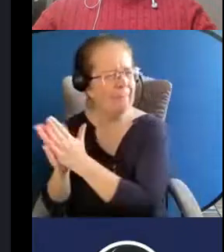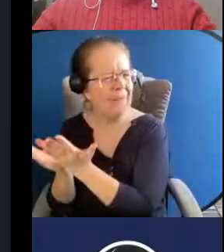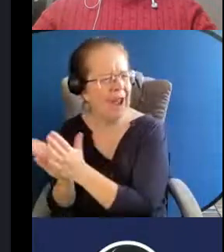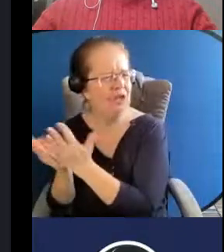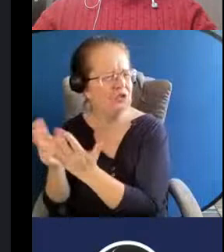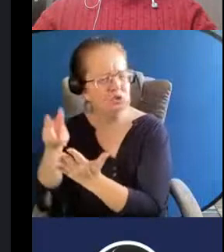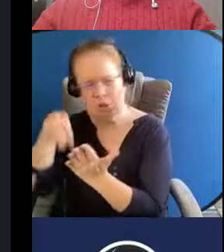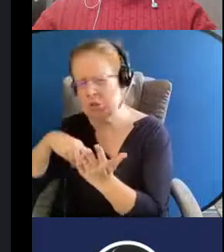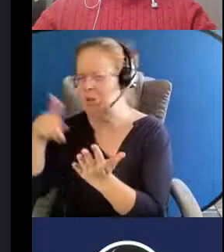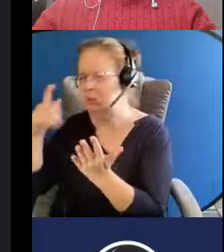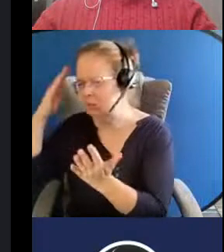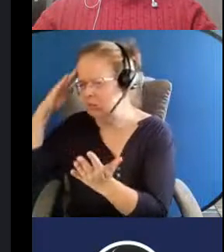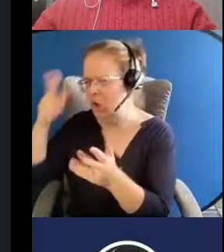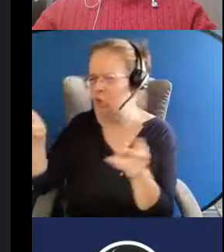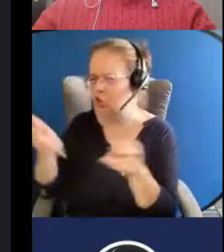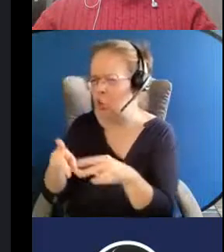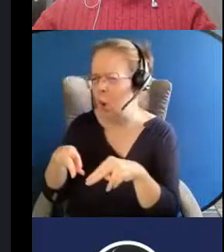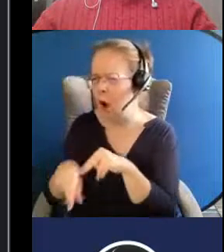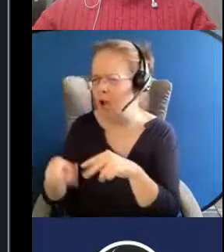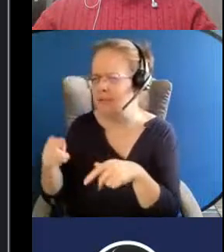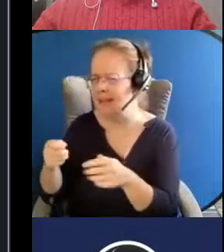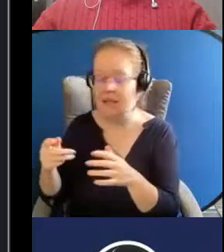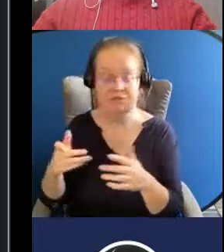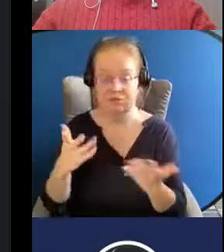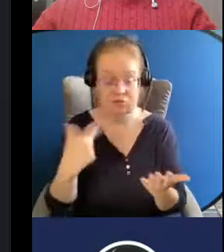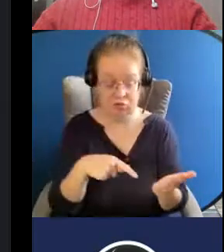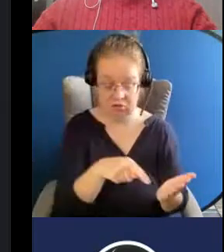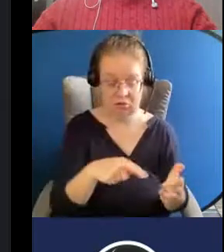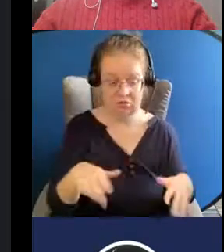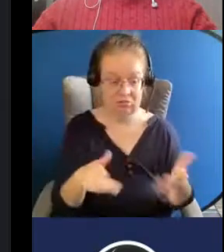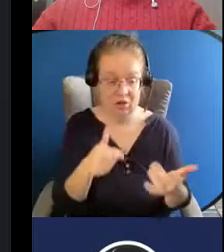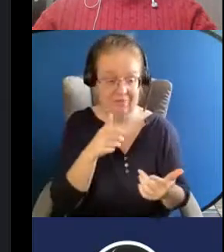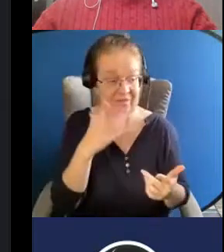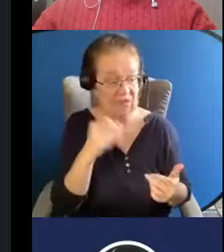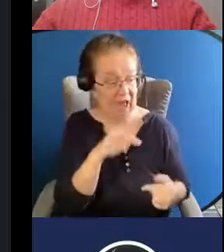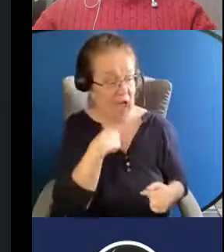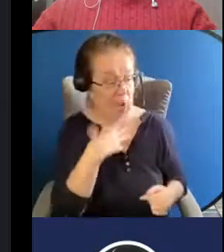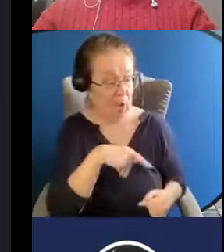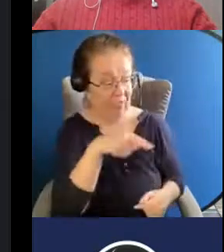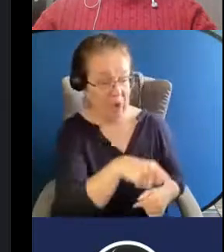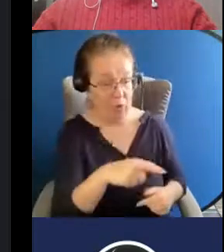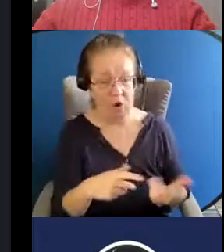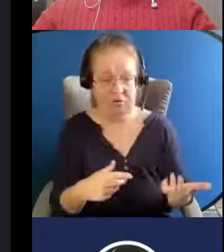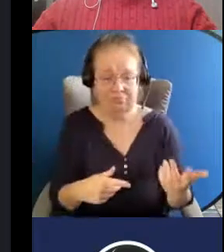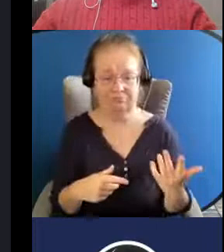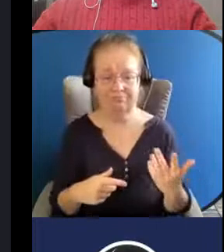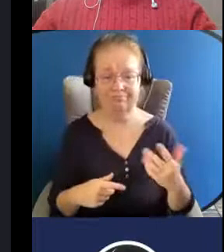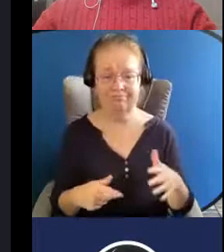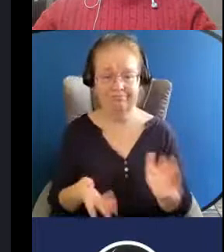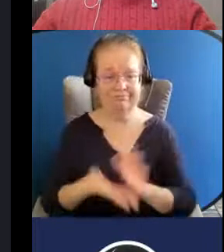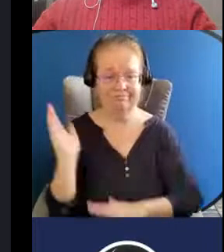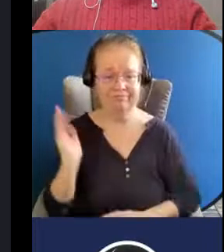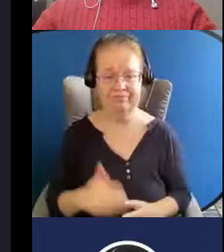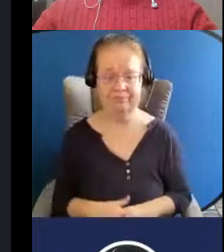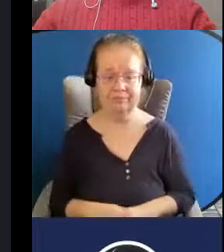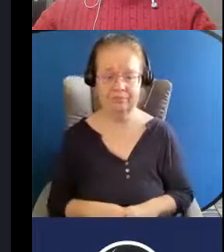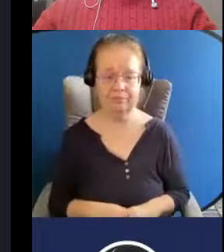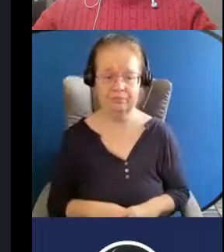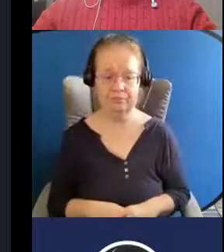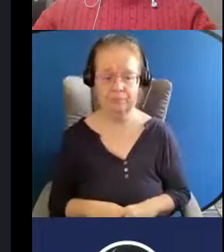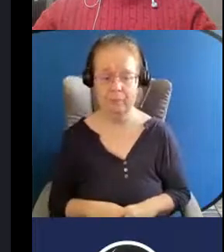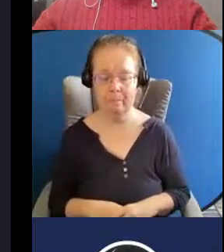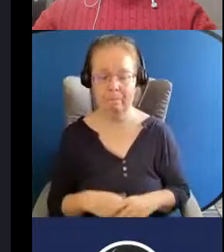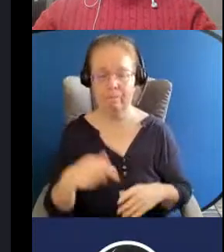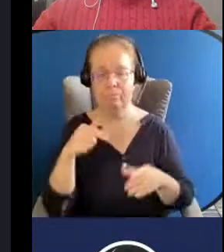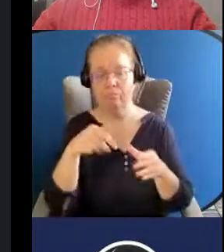listed right there for you. You can just see them and then find the one you want. Off you go. We also changed some of the things inside of